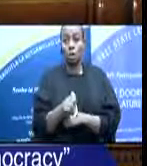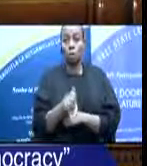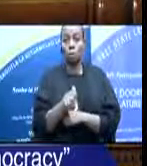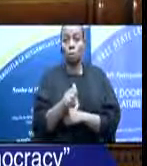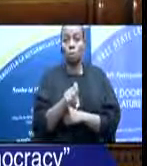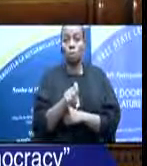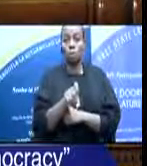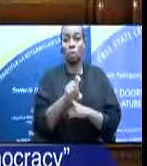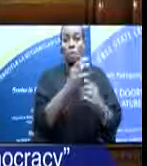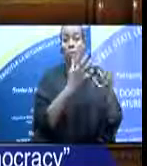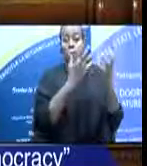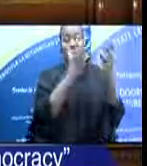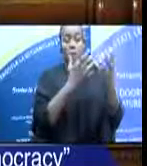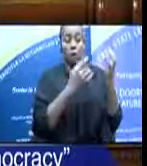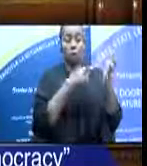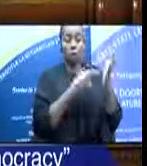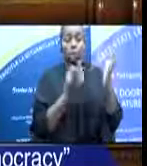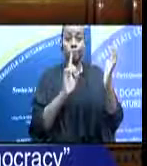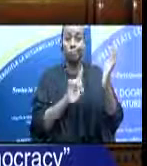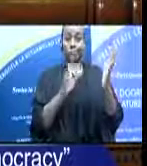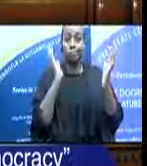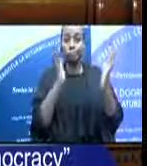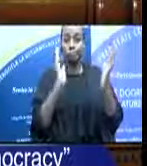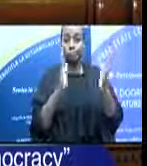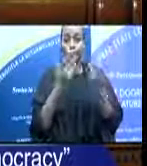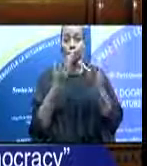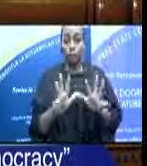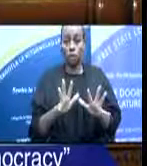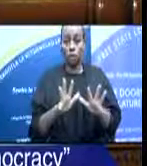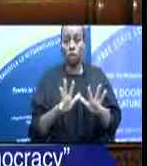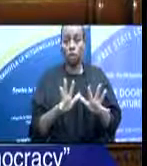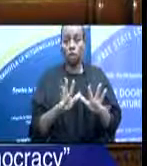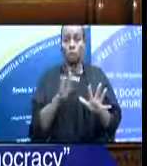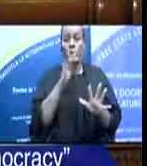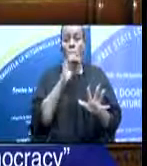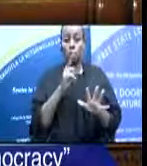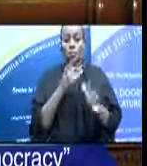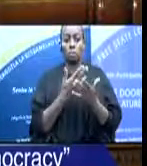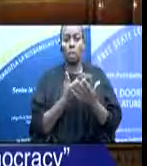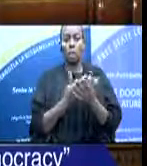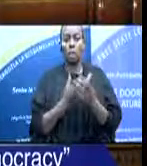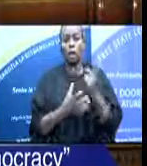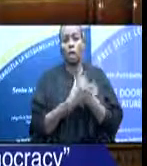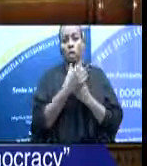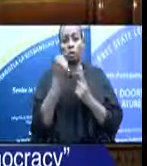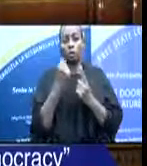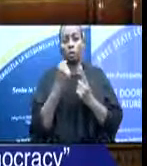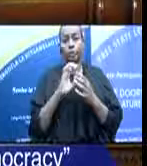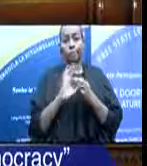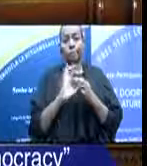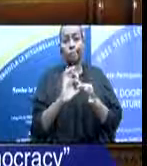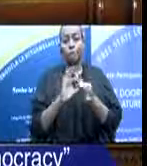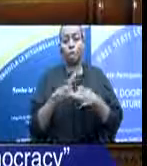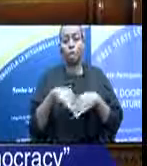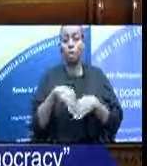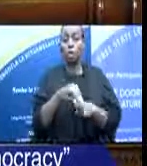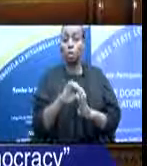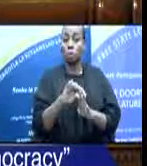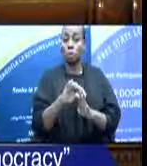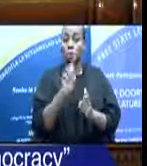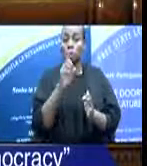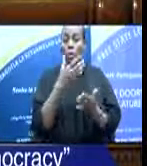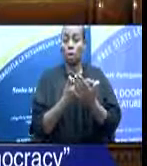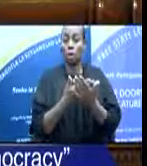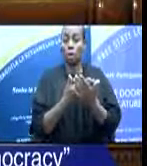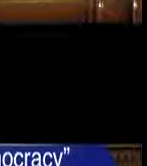budget that has been tabled by the MEC for Health is indicative of a committed leadership that seeks to